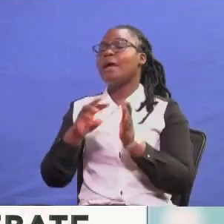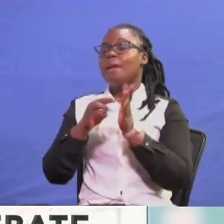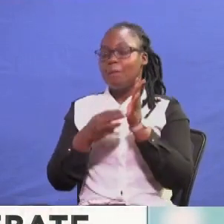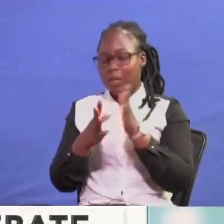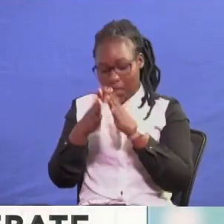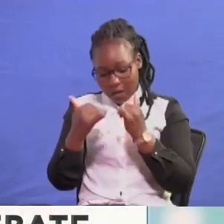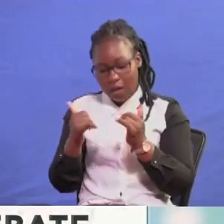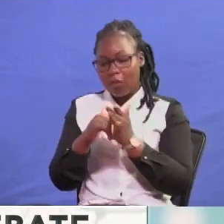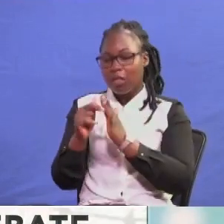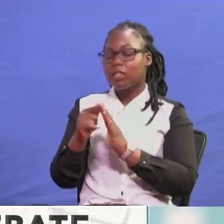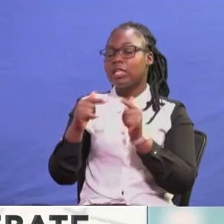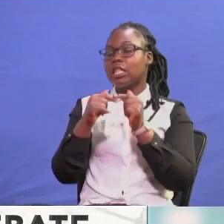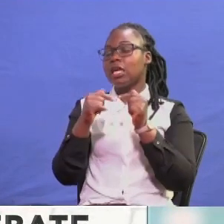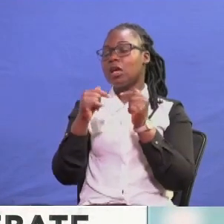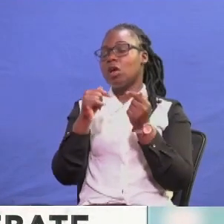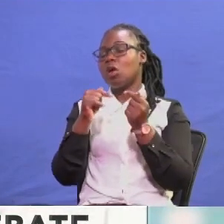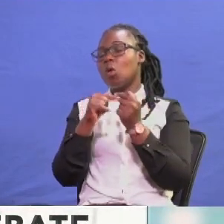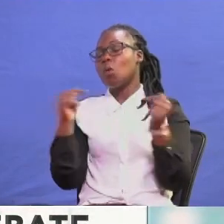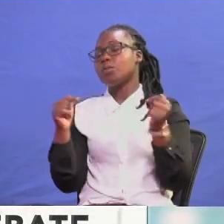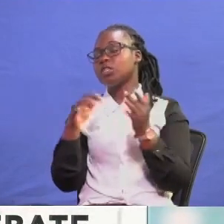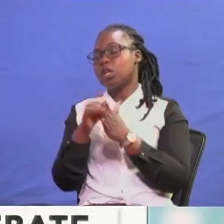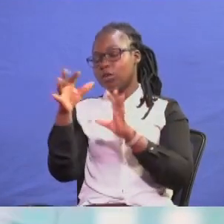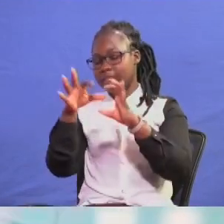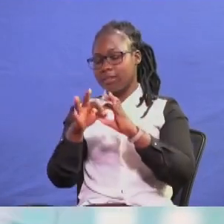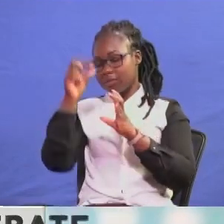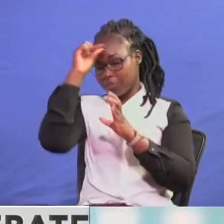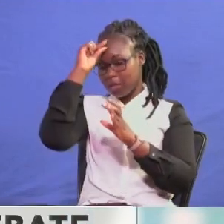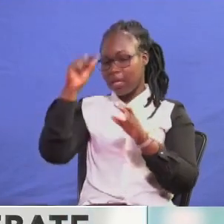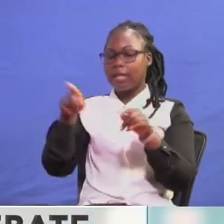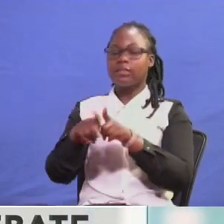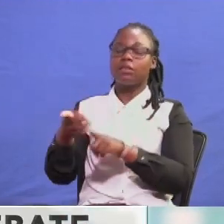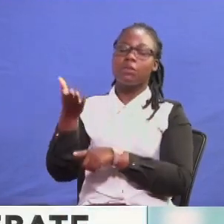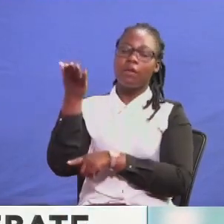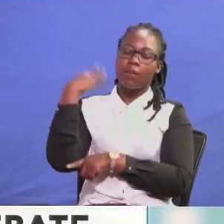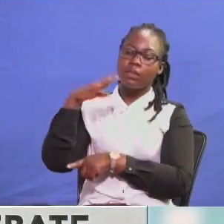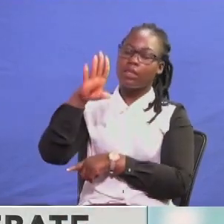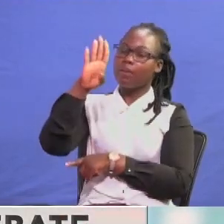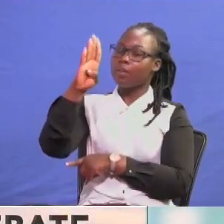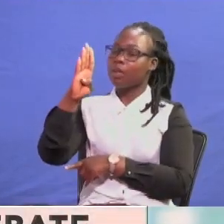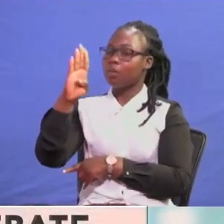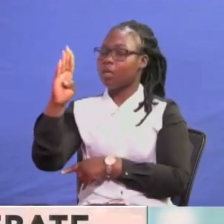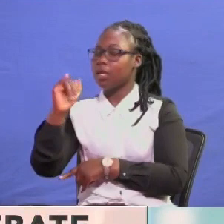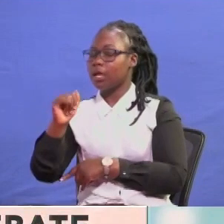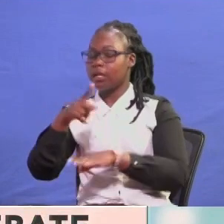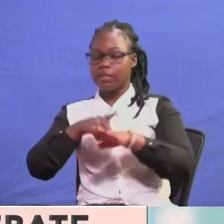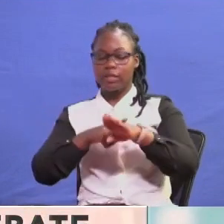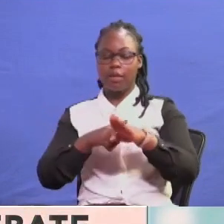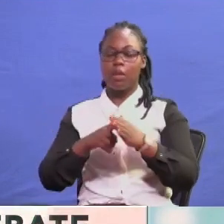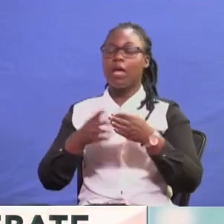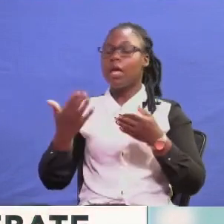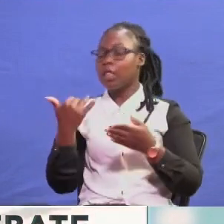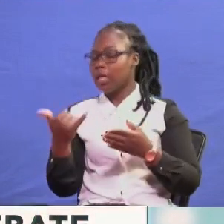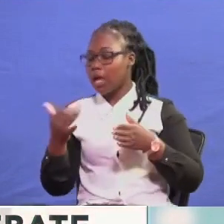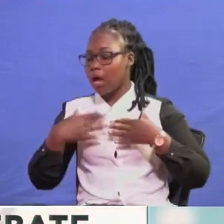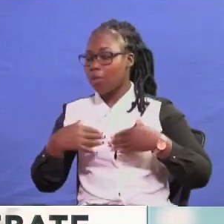now that the opposition is now joining the government, like it was in the BBI times, the young people who